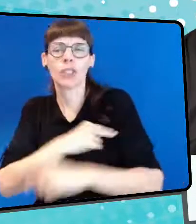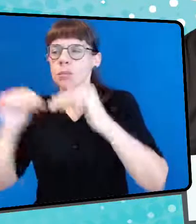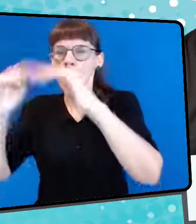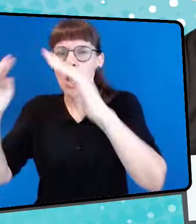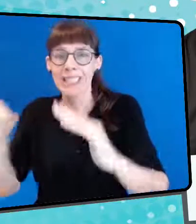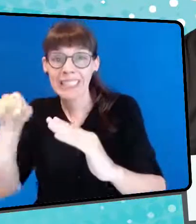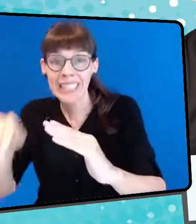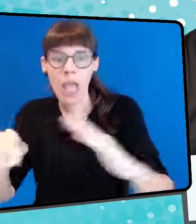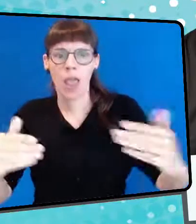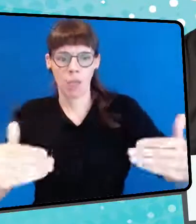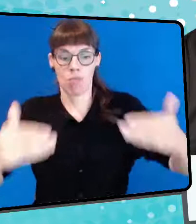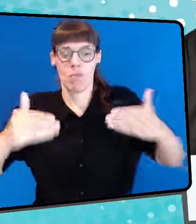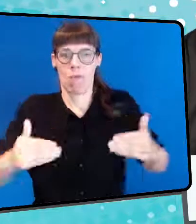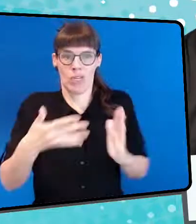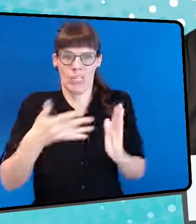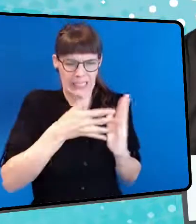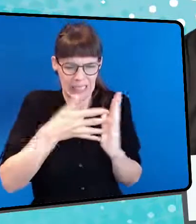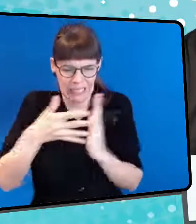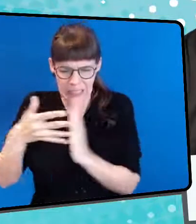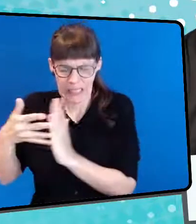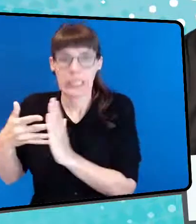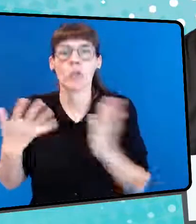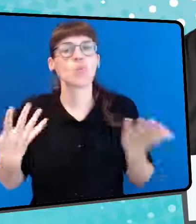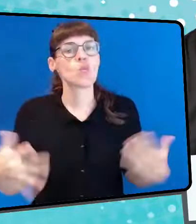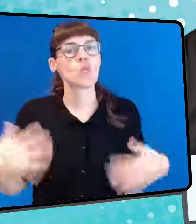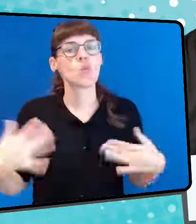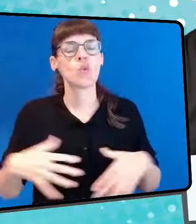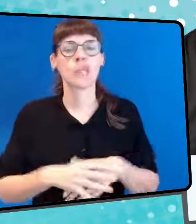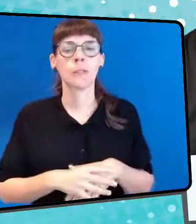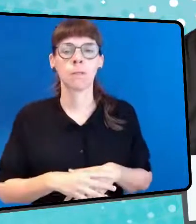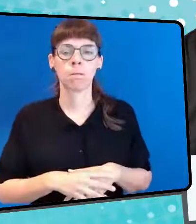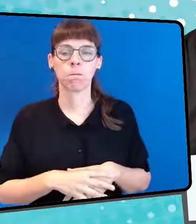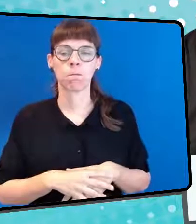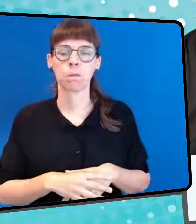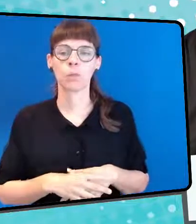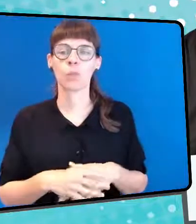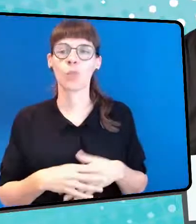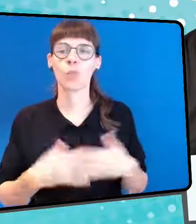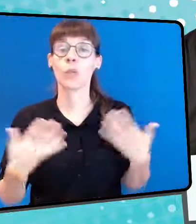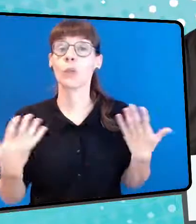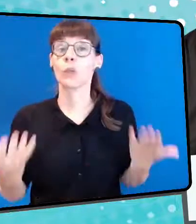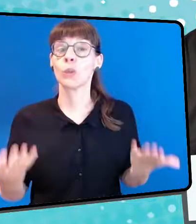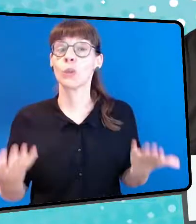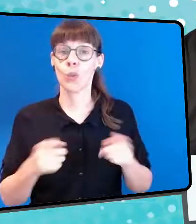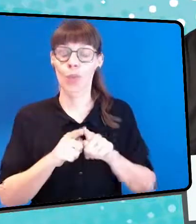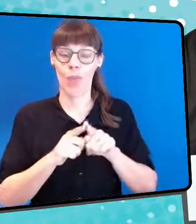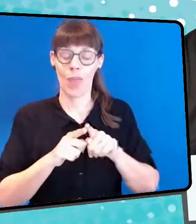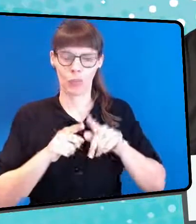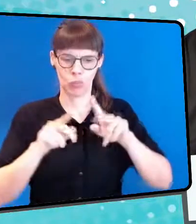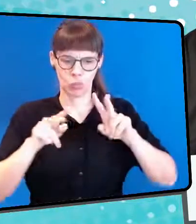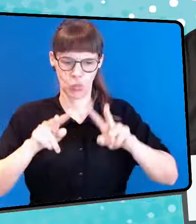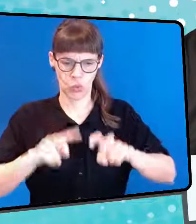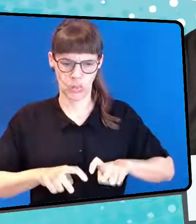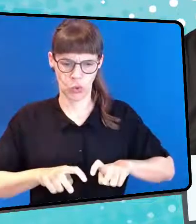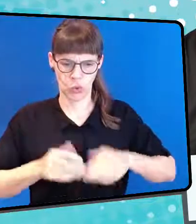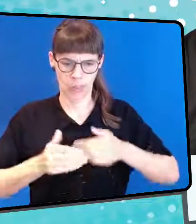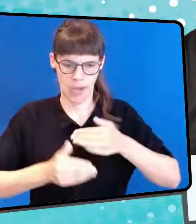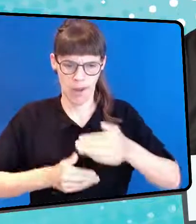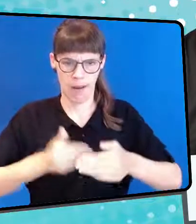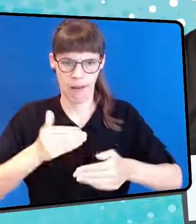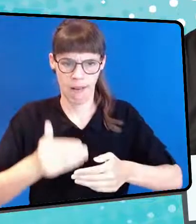is this sort of path from research through to a production